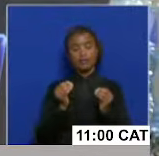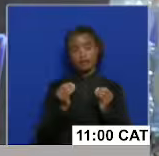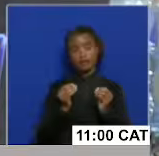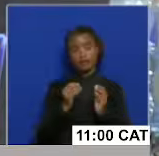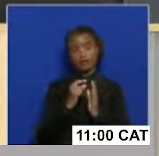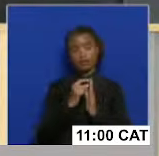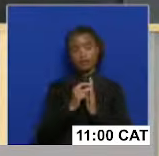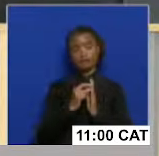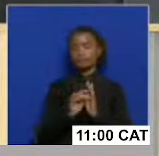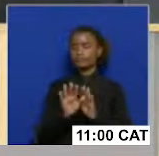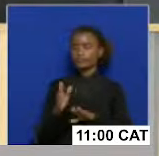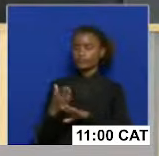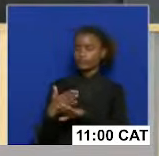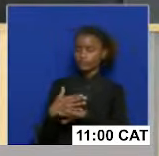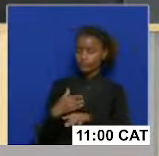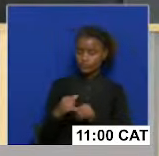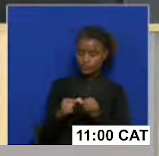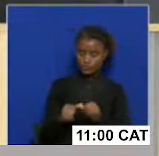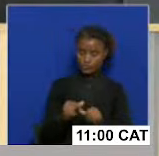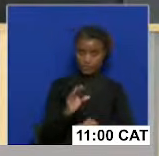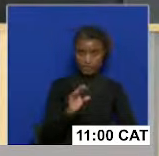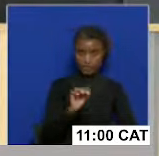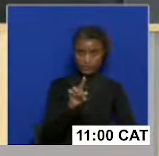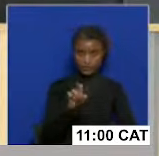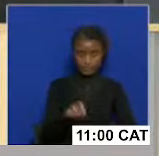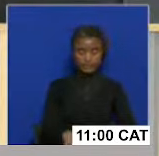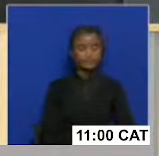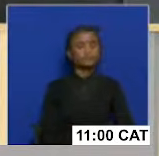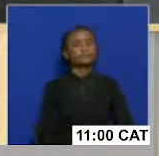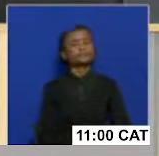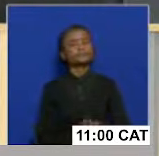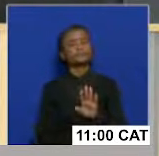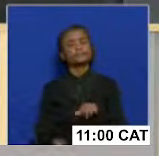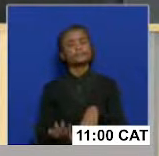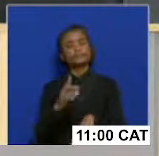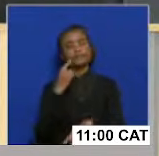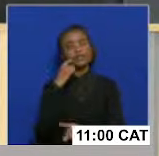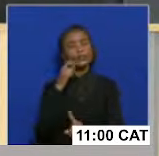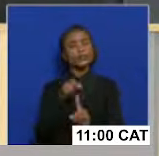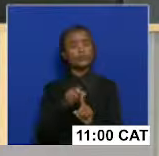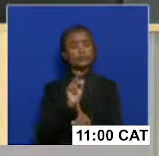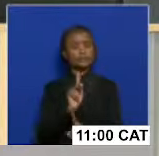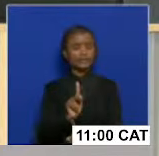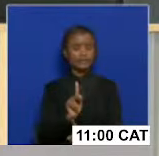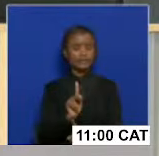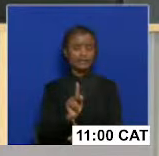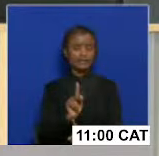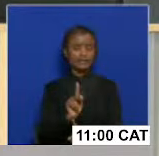question. Witness K, what is an SAP 299?